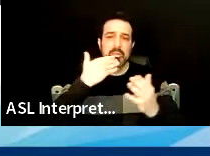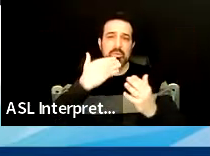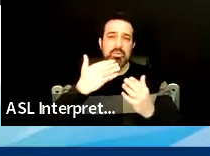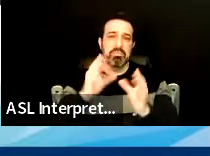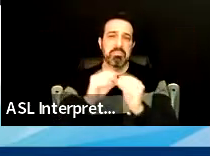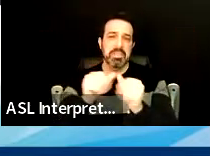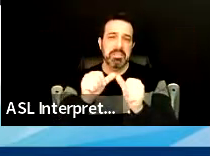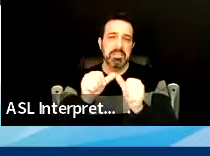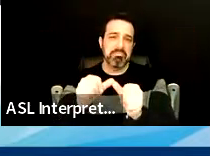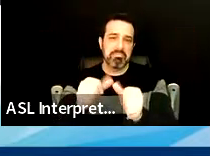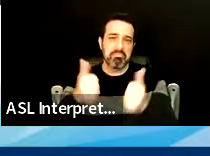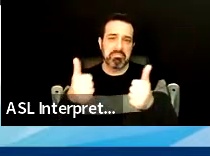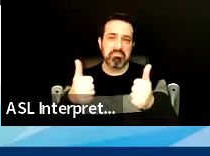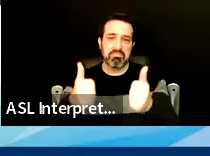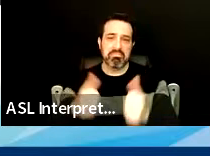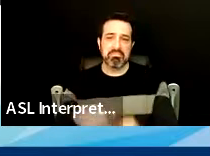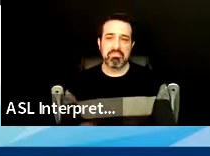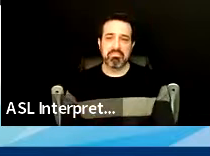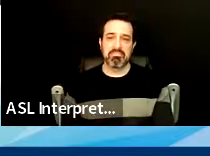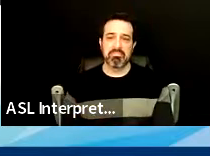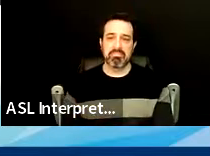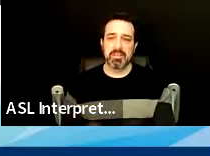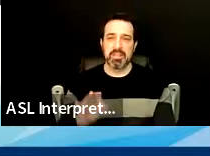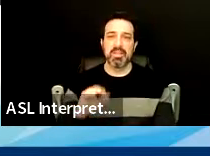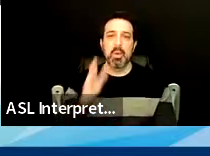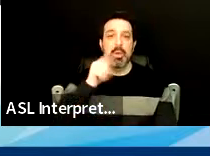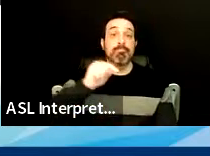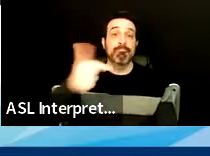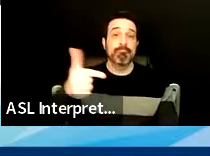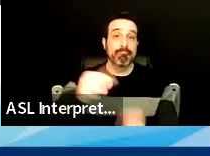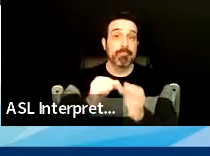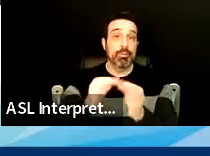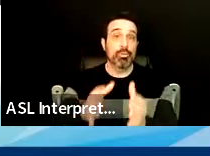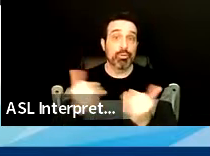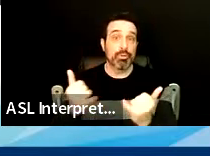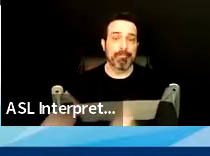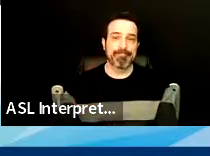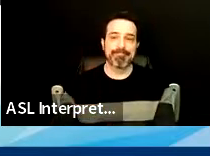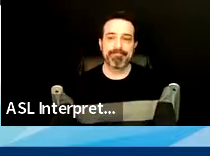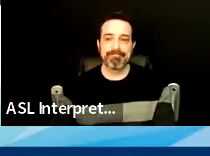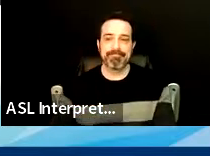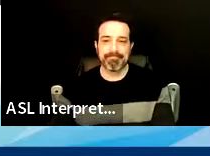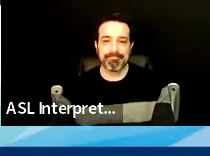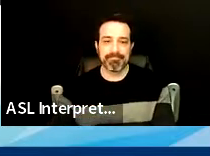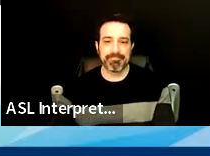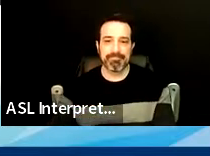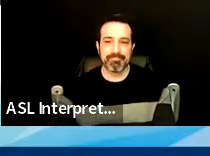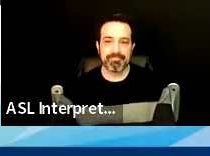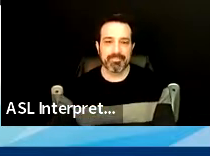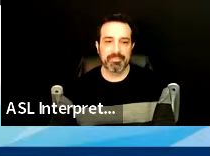meeting. Thanks, Greg. Take care of yourself. Will do. Thank you, everyone.